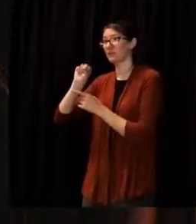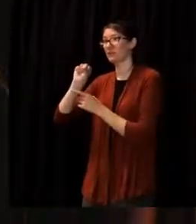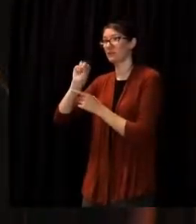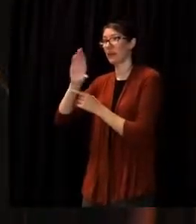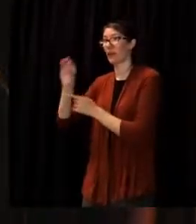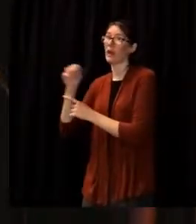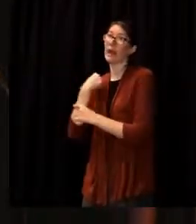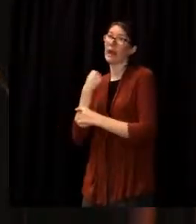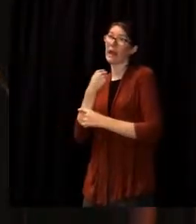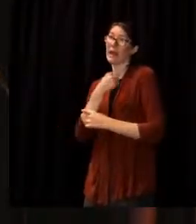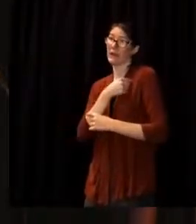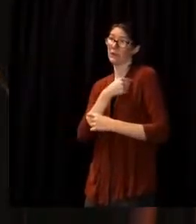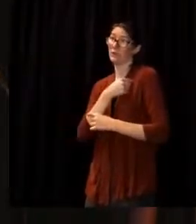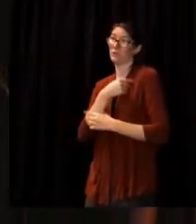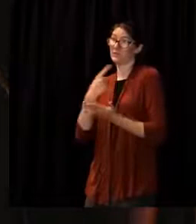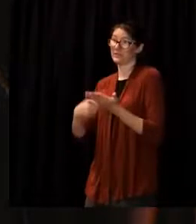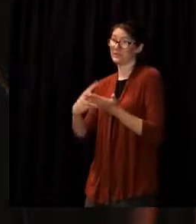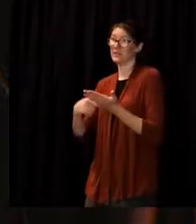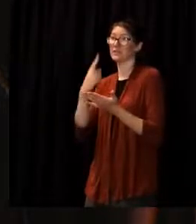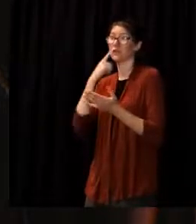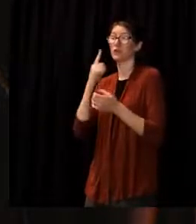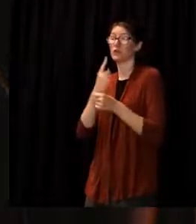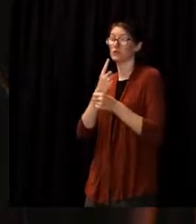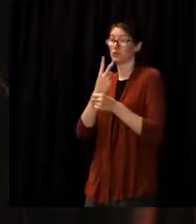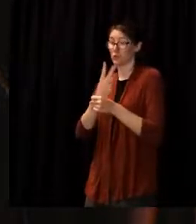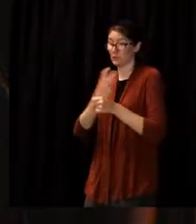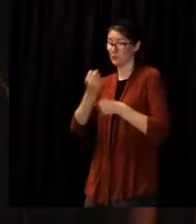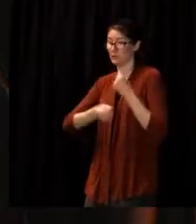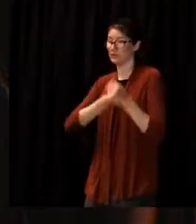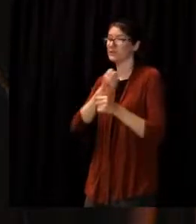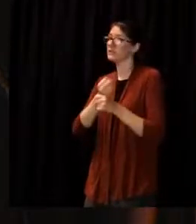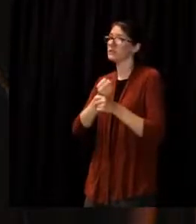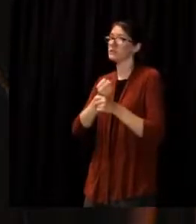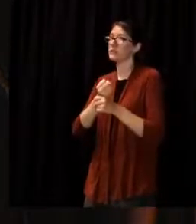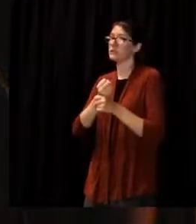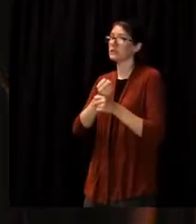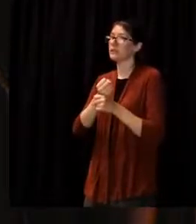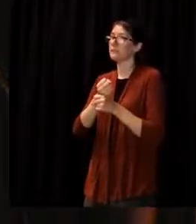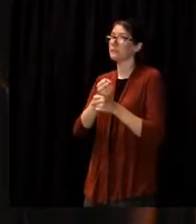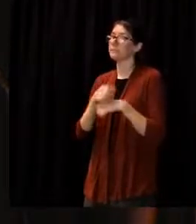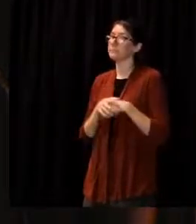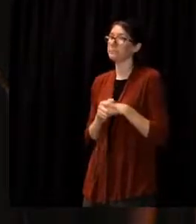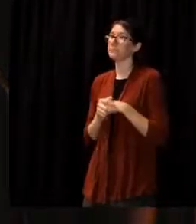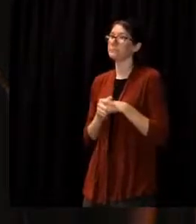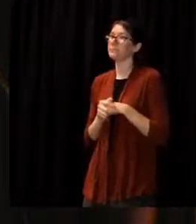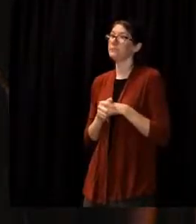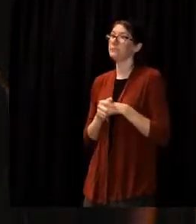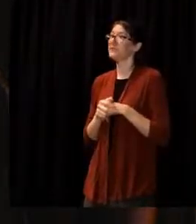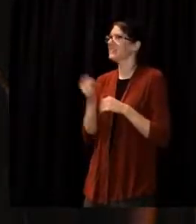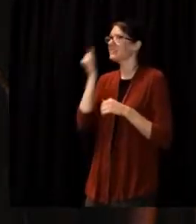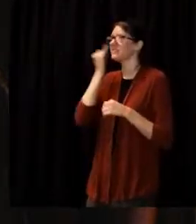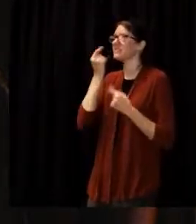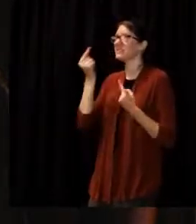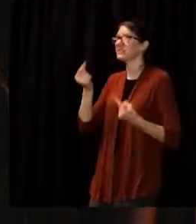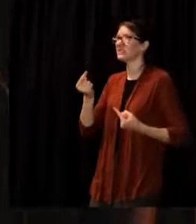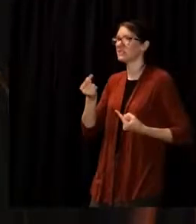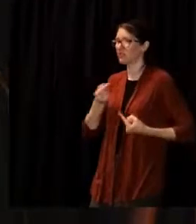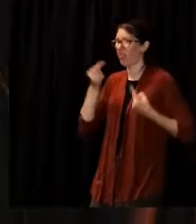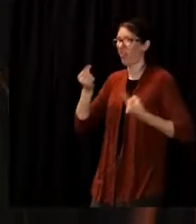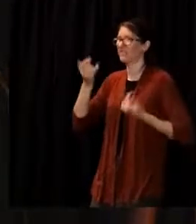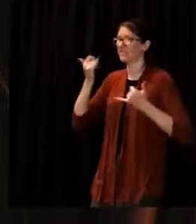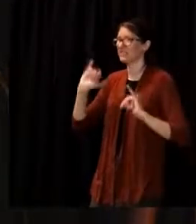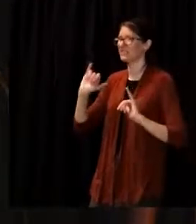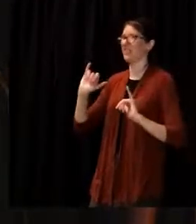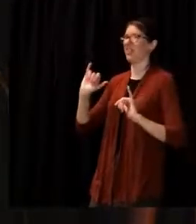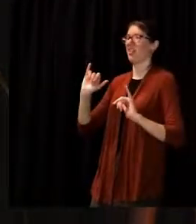2 years. This is not insurmountable, people. And if you're still struggling with that, can I challenge